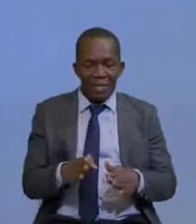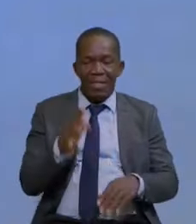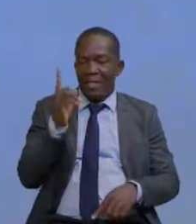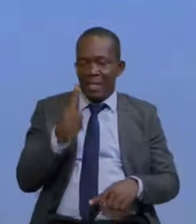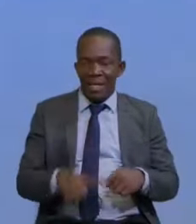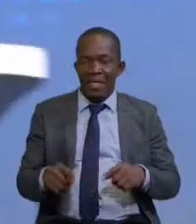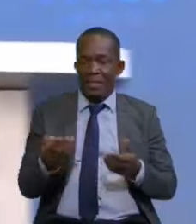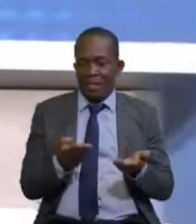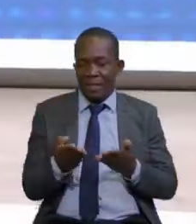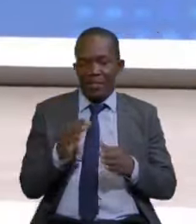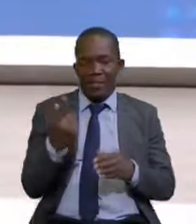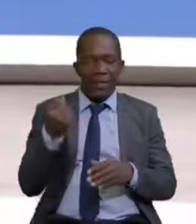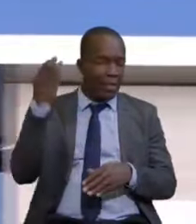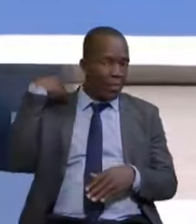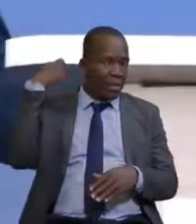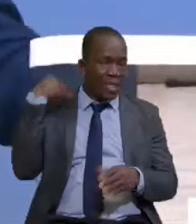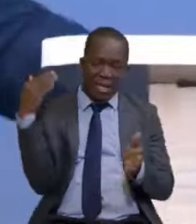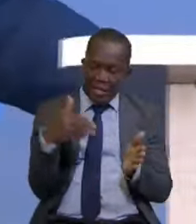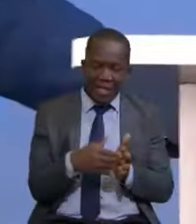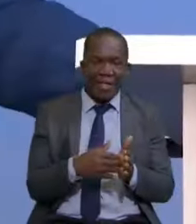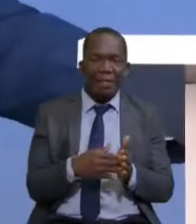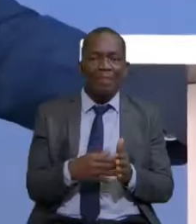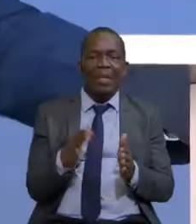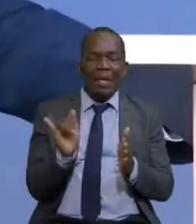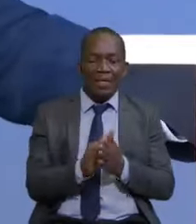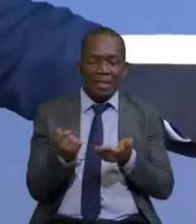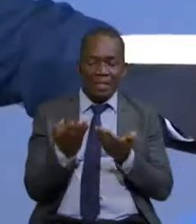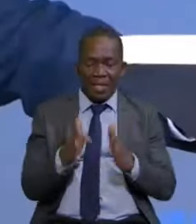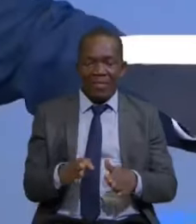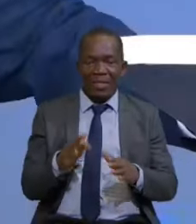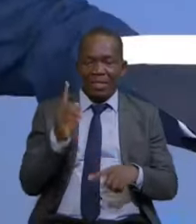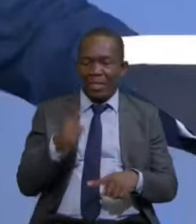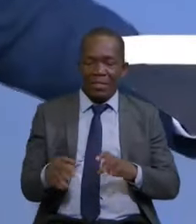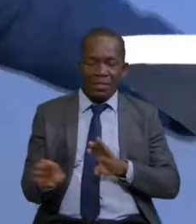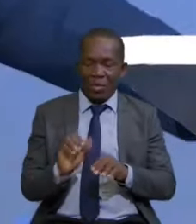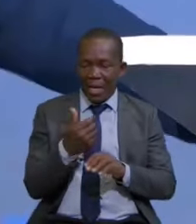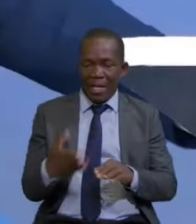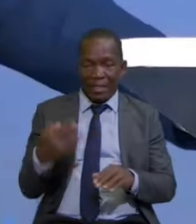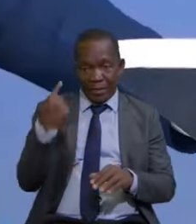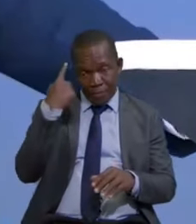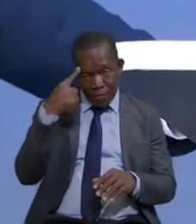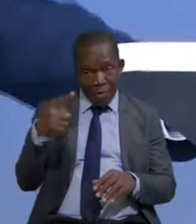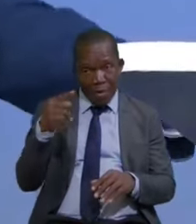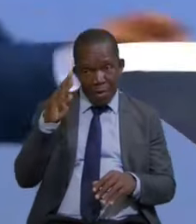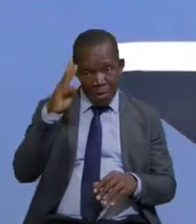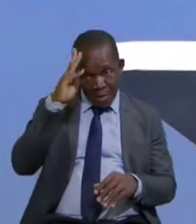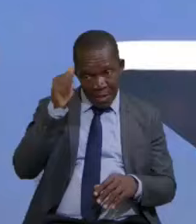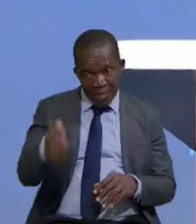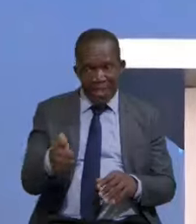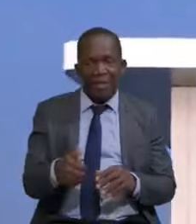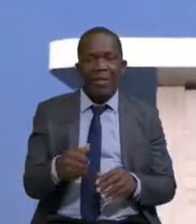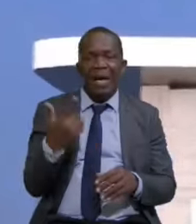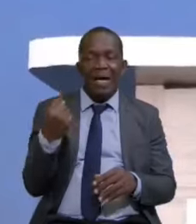the servant could not do anything for himself anymore. The master had to be caring for him and serving